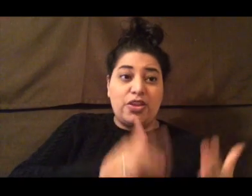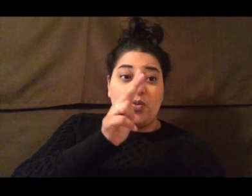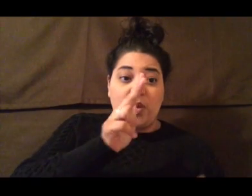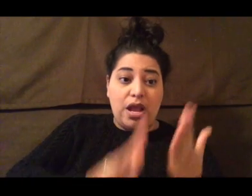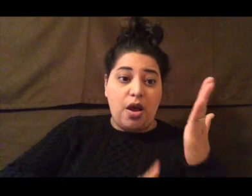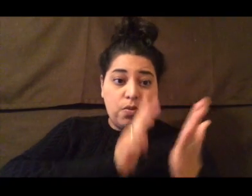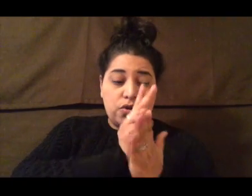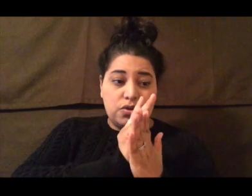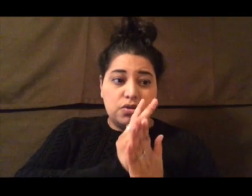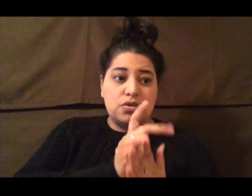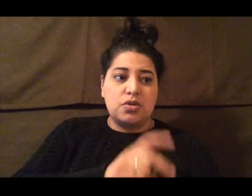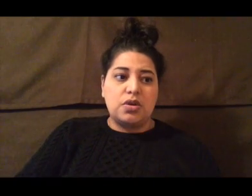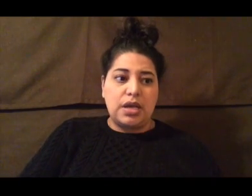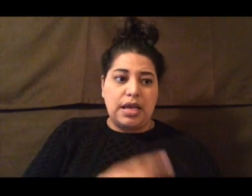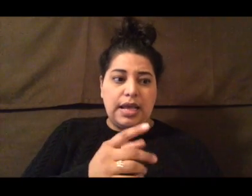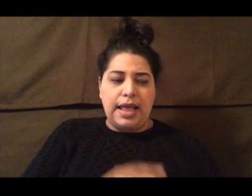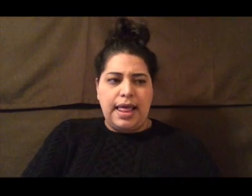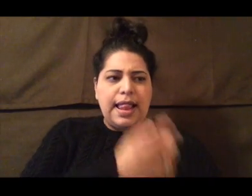3 hours.